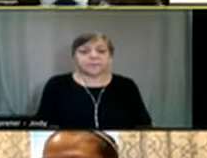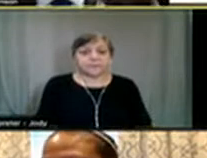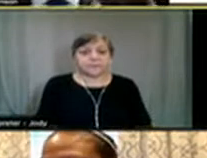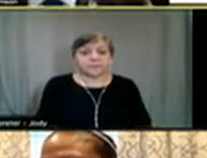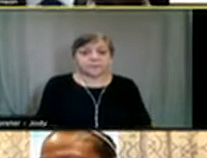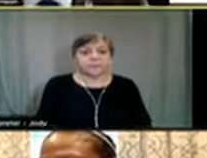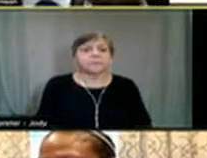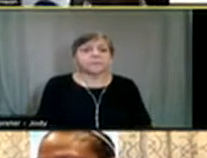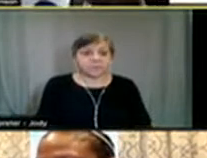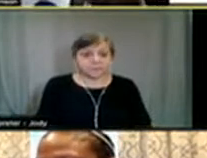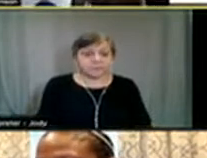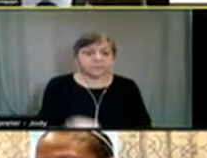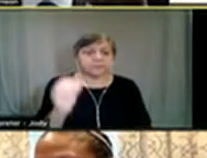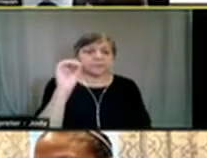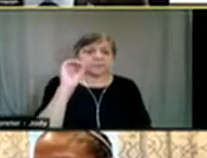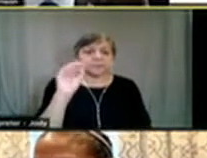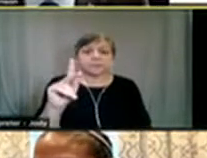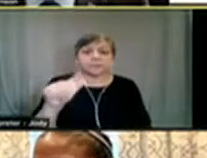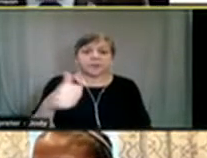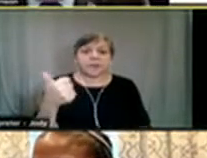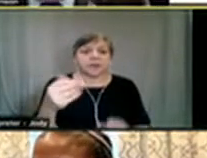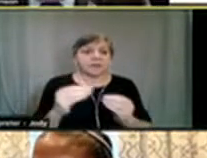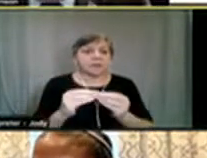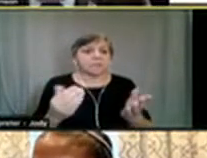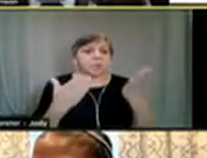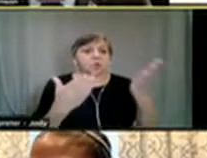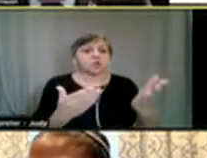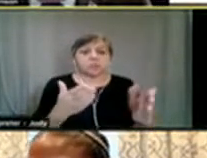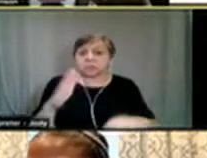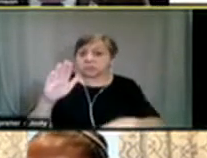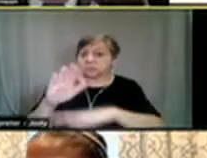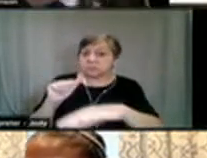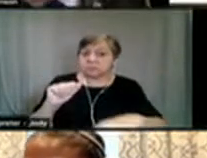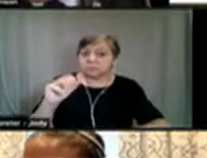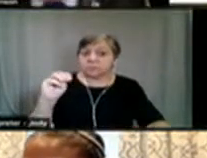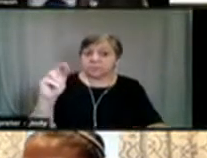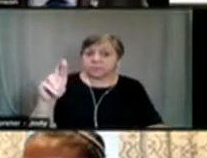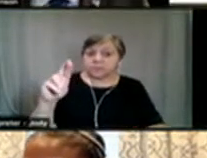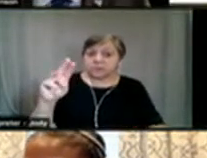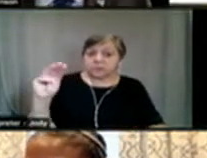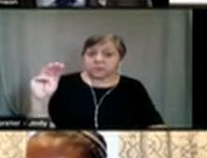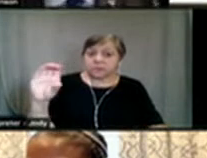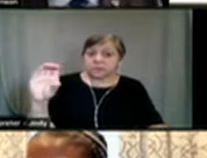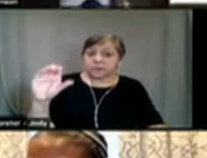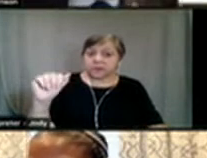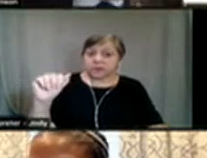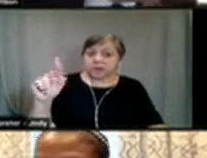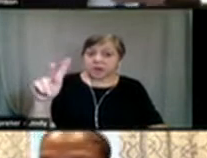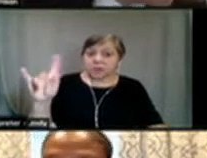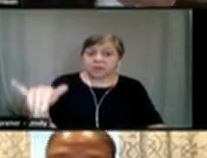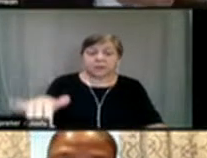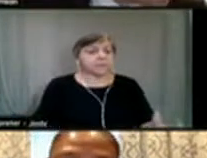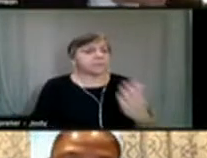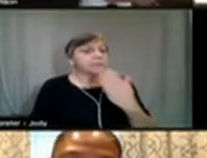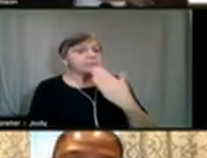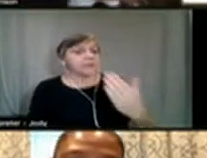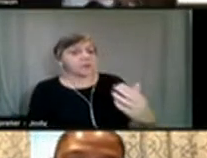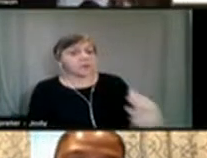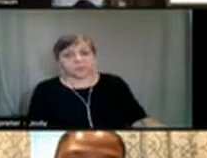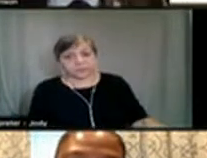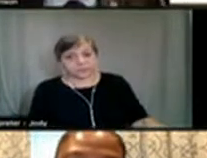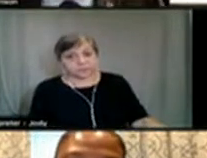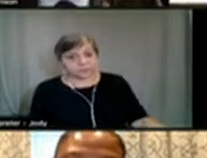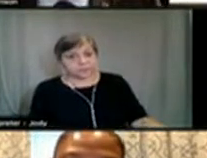Okay, any other motions, Mr. McCarthy? Thank you, Mr. Chair. I don't know if there's any